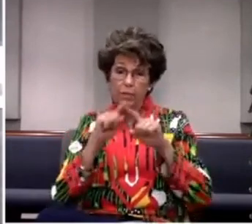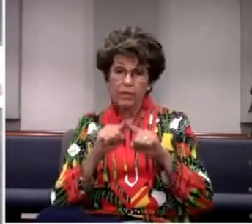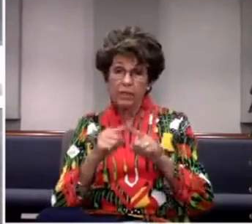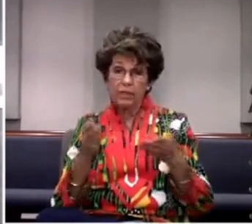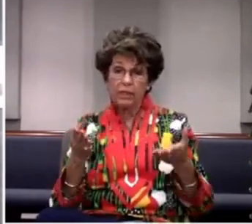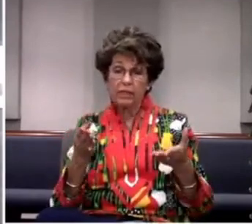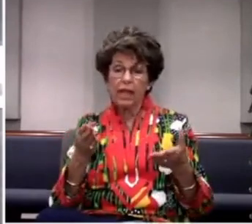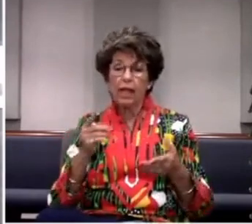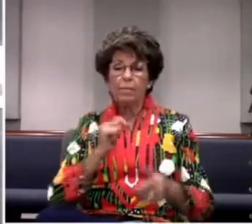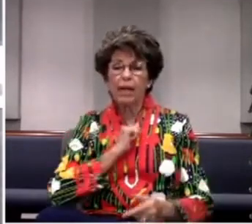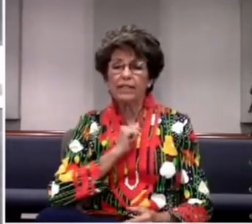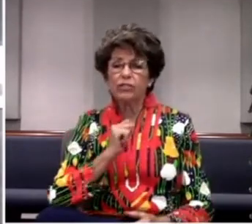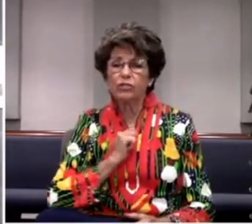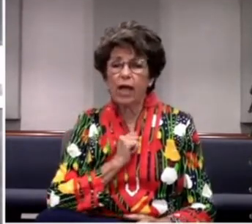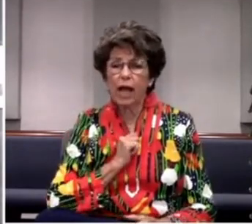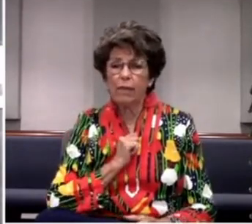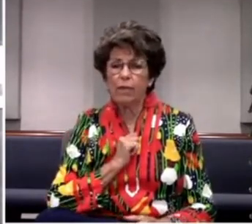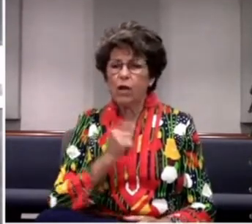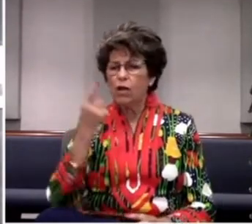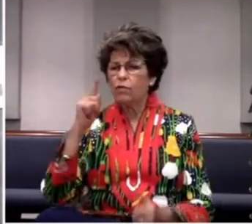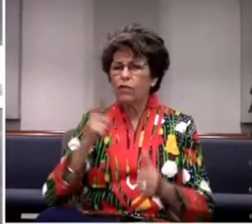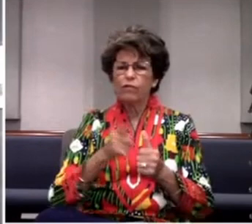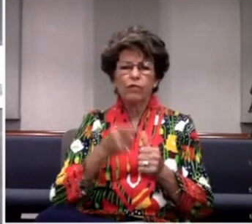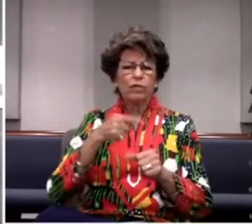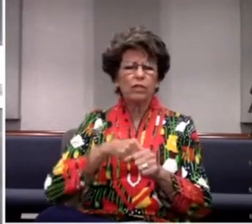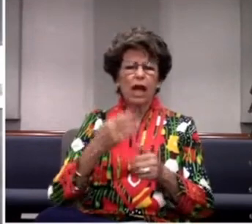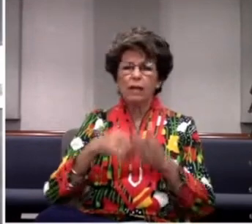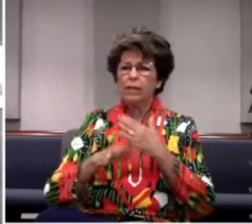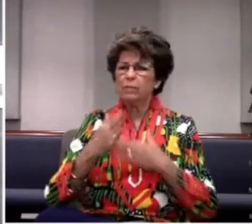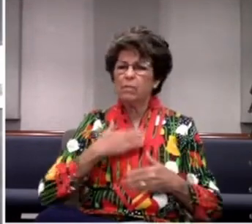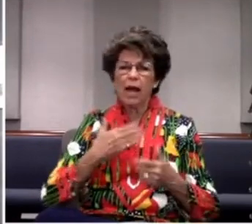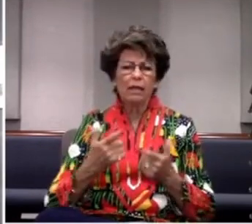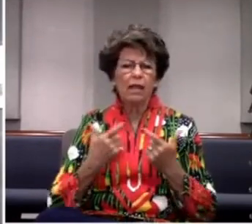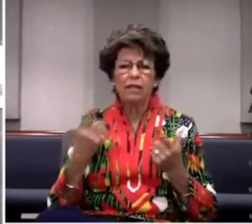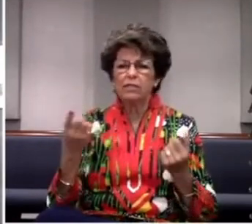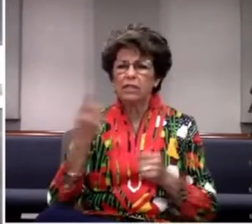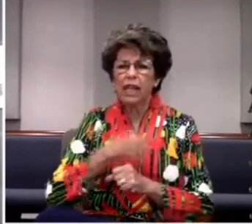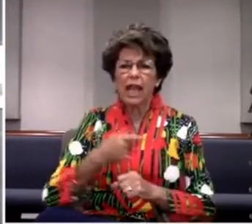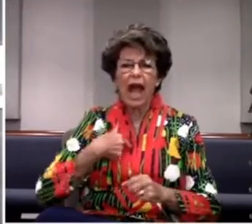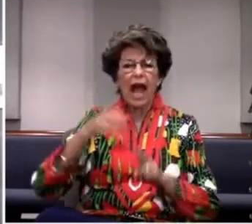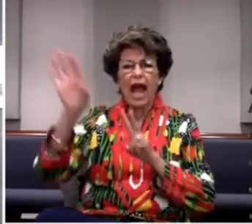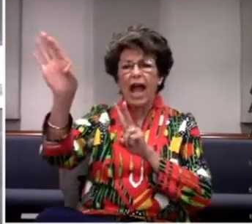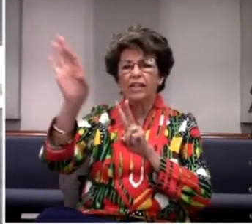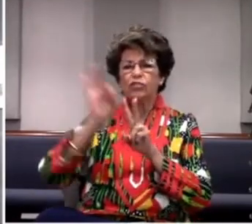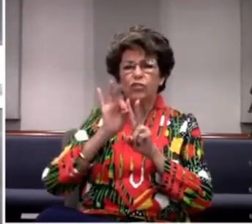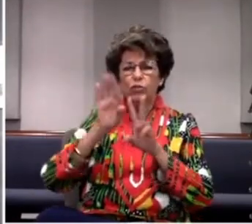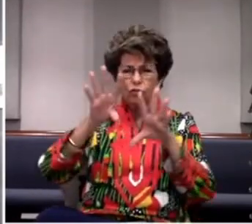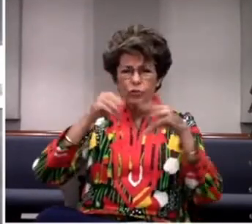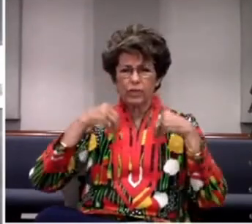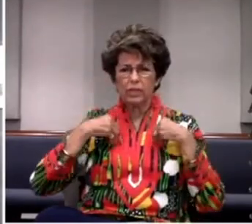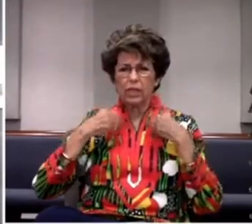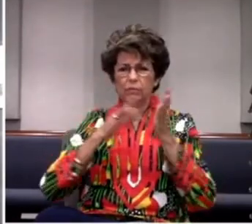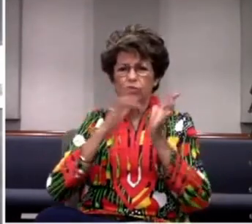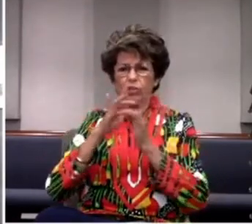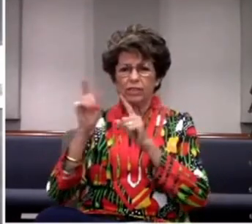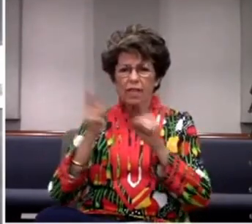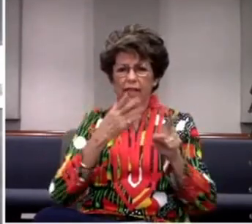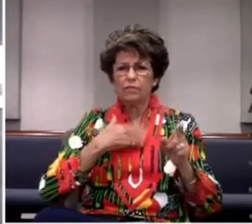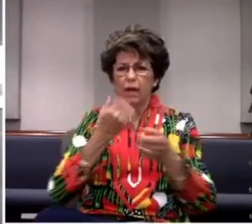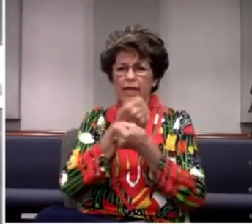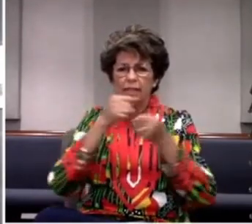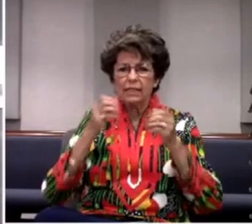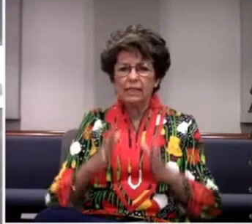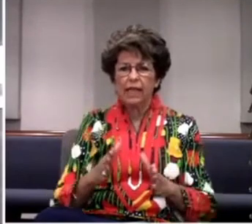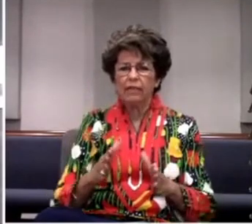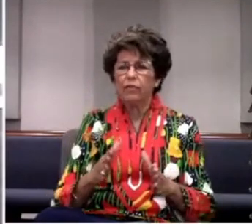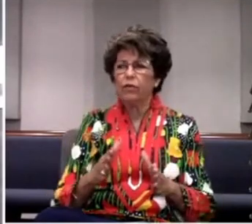Pastor, for the first time in my life today, I chose to accept Christ as my Lord and Savior. And in the privateness of